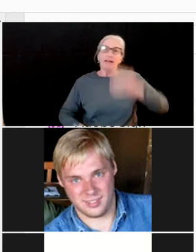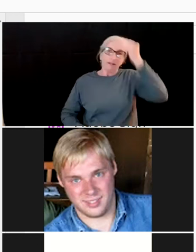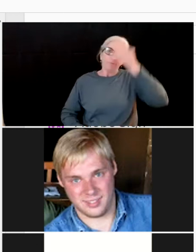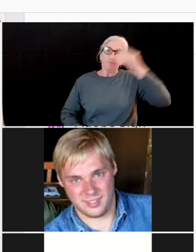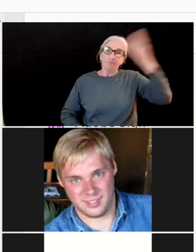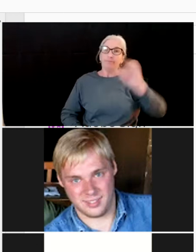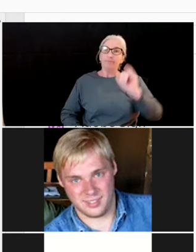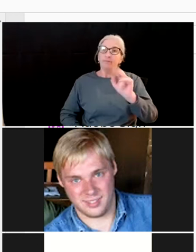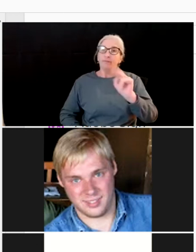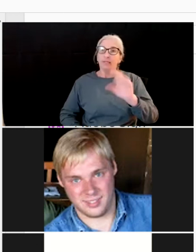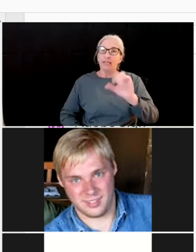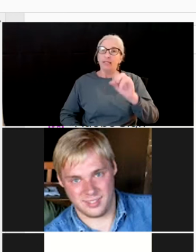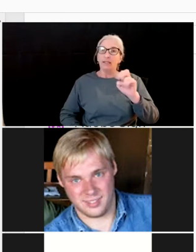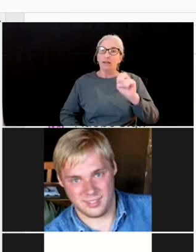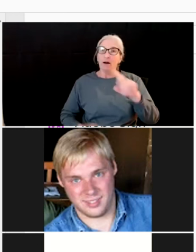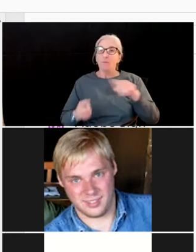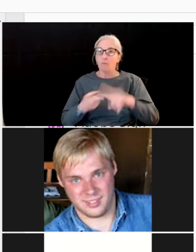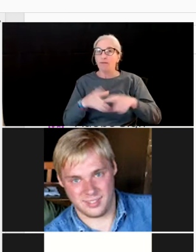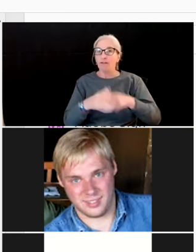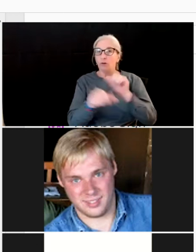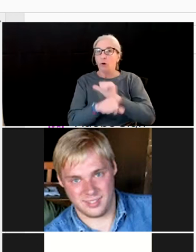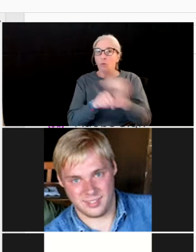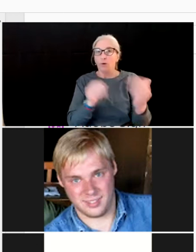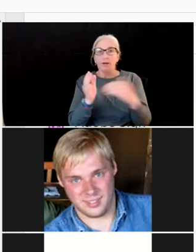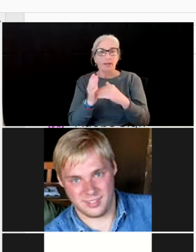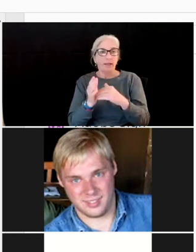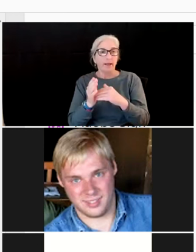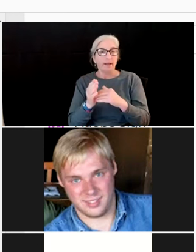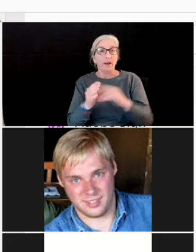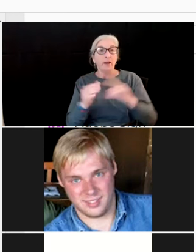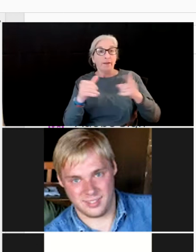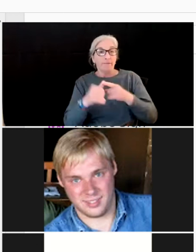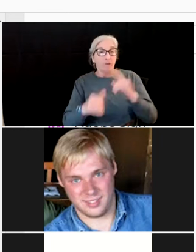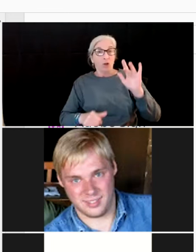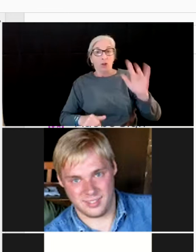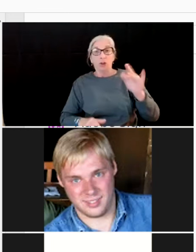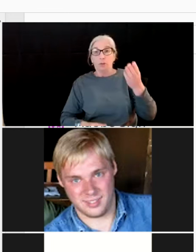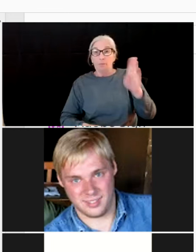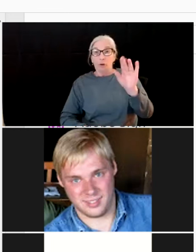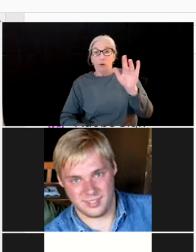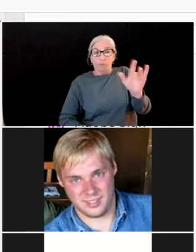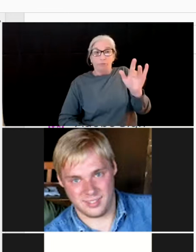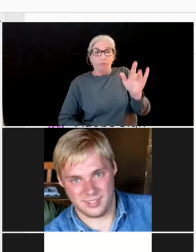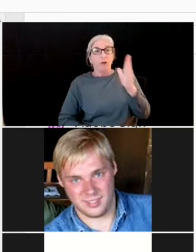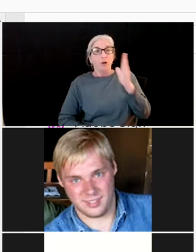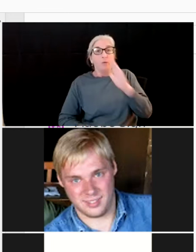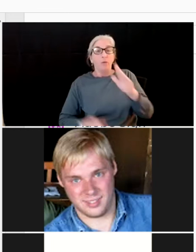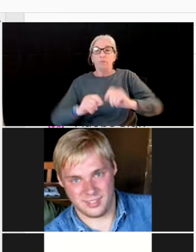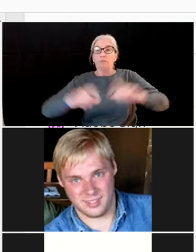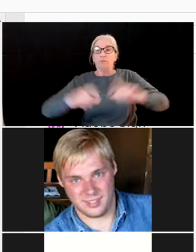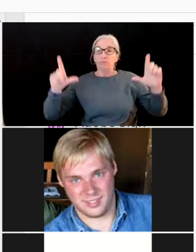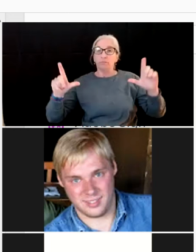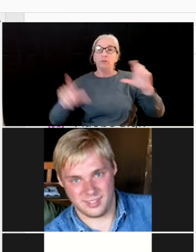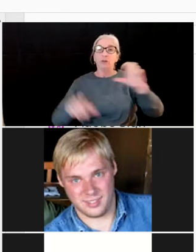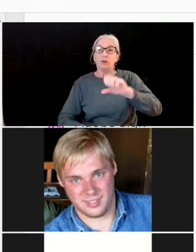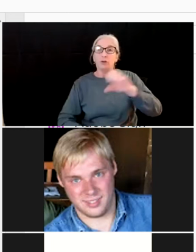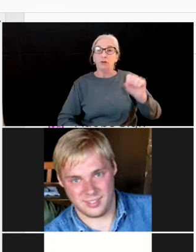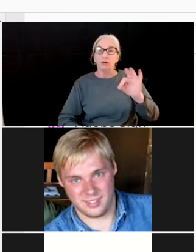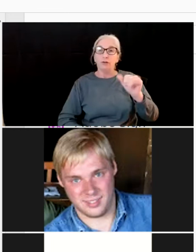work. The first link will take you to Social Security Form 821. That's